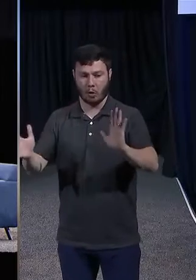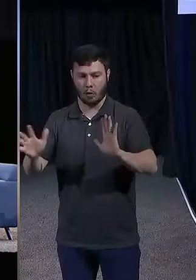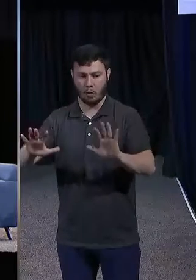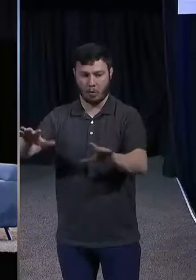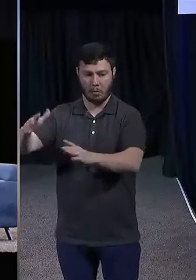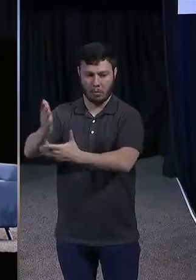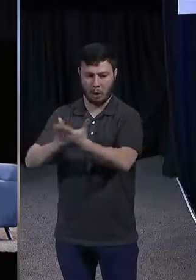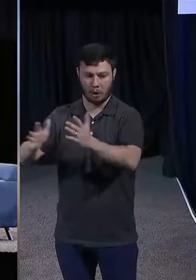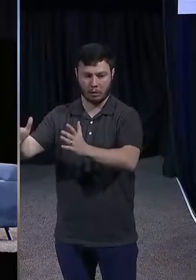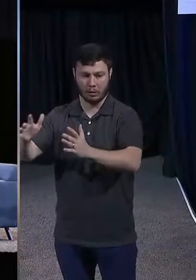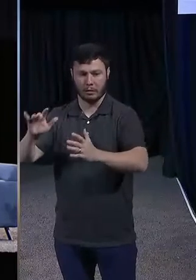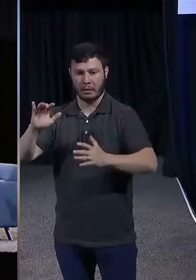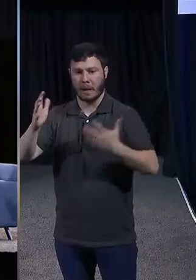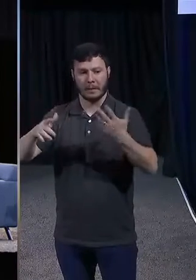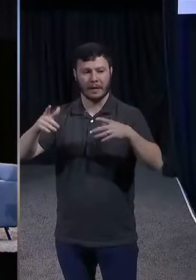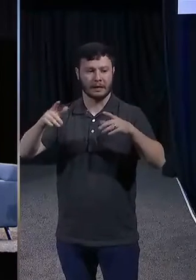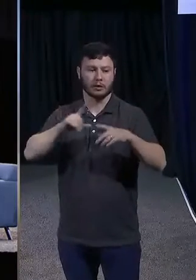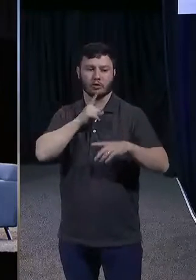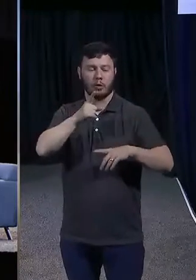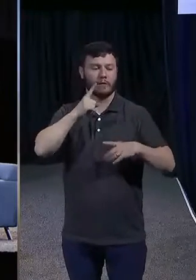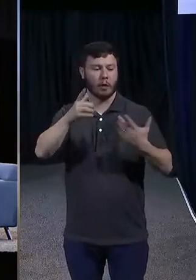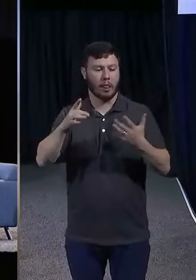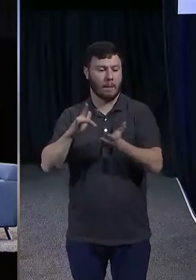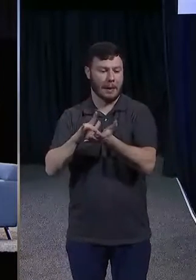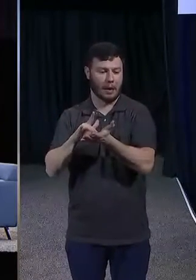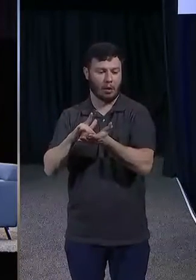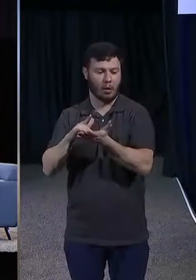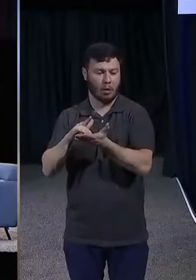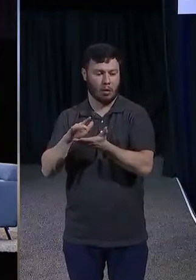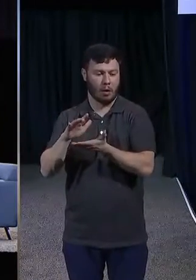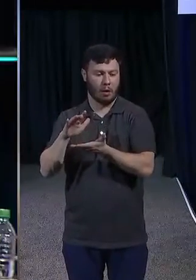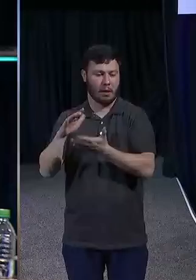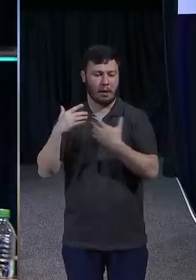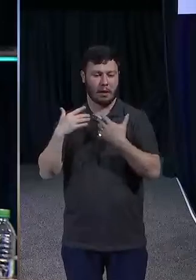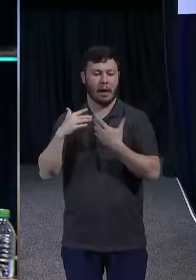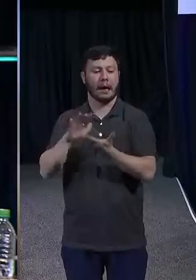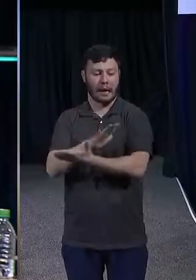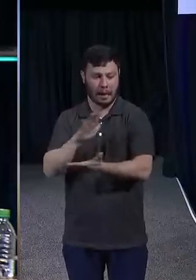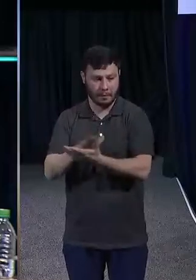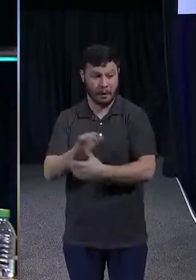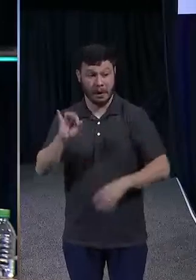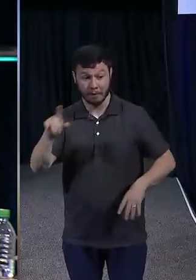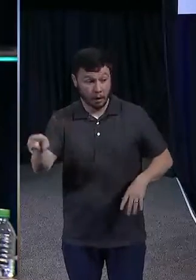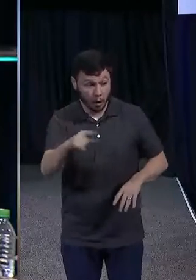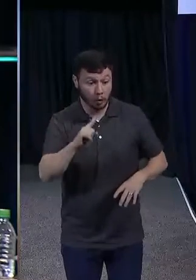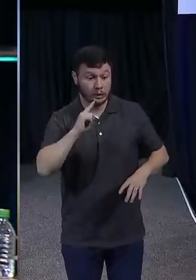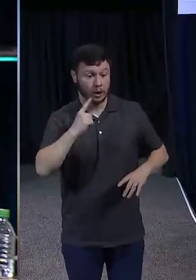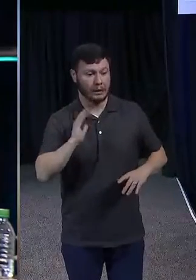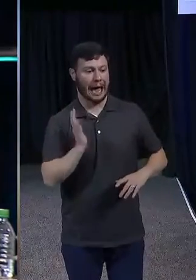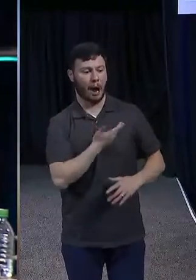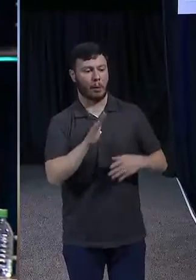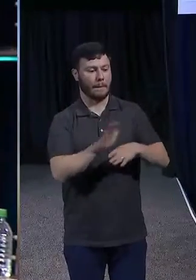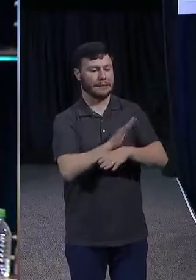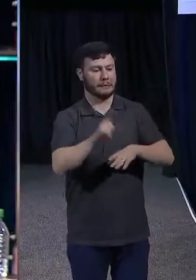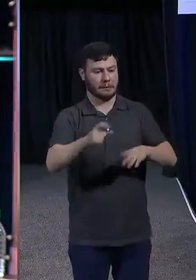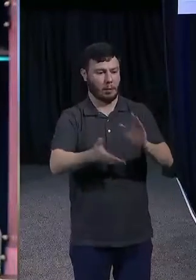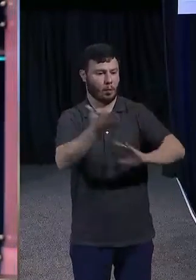the medical academy, of the public health academy, right? Because if we're serious, we have to do business differently,